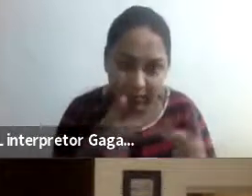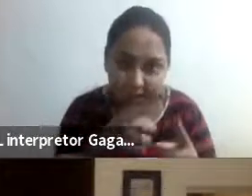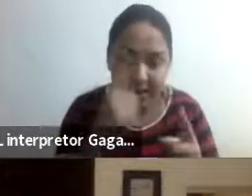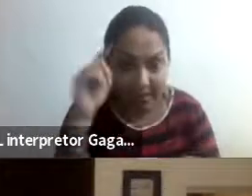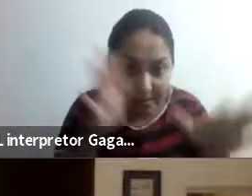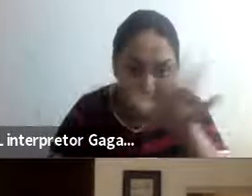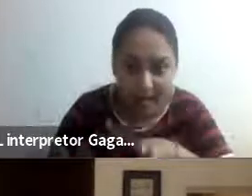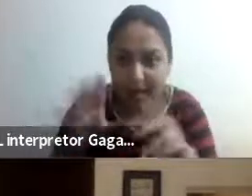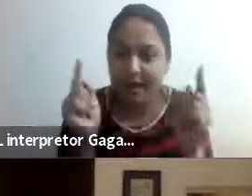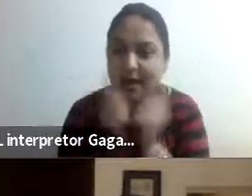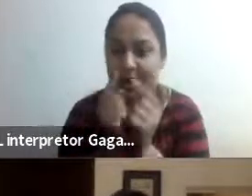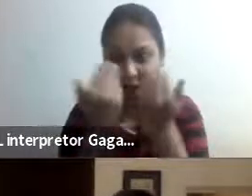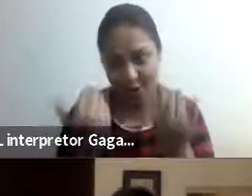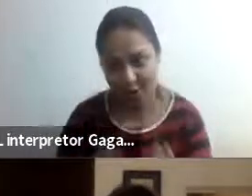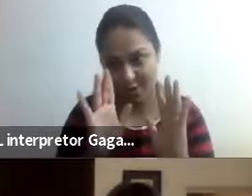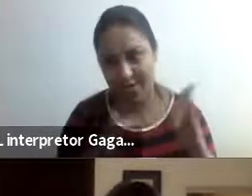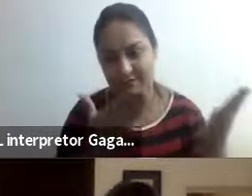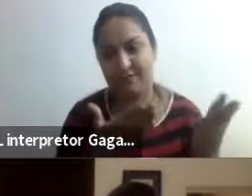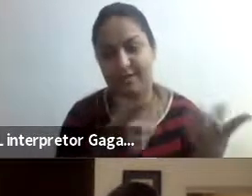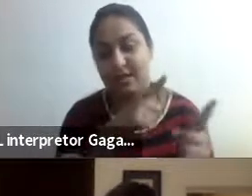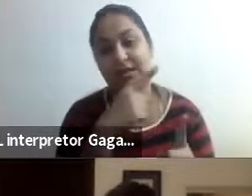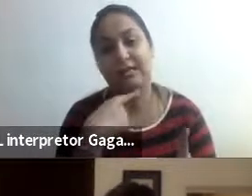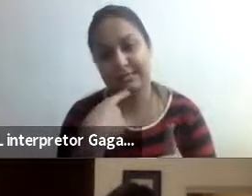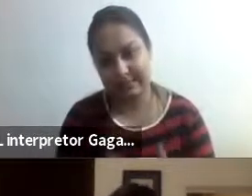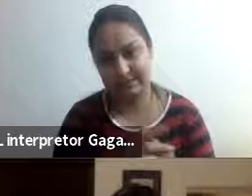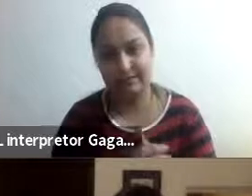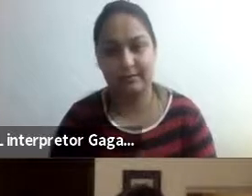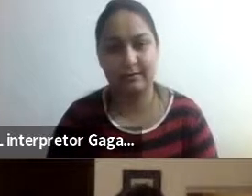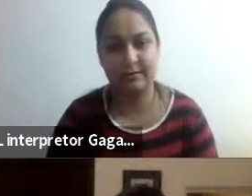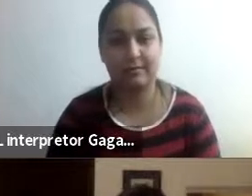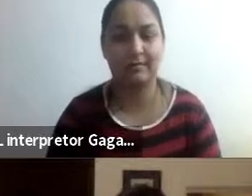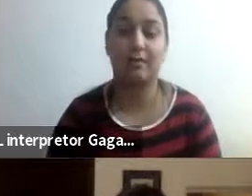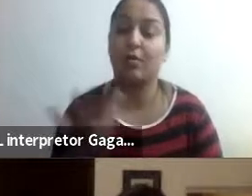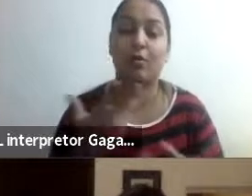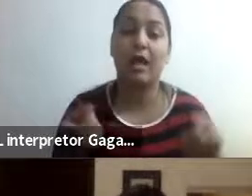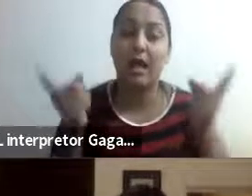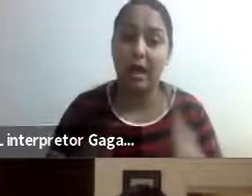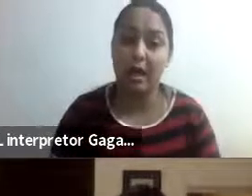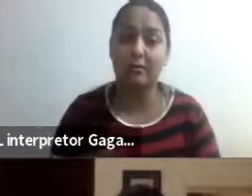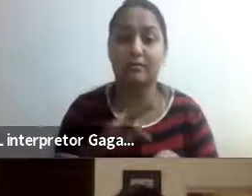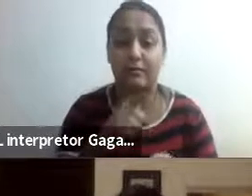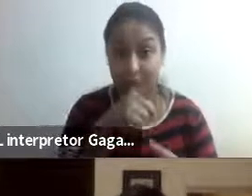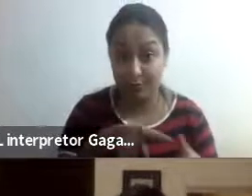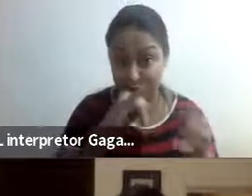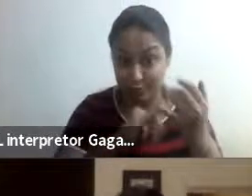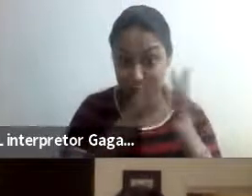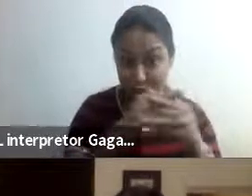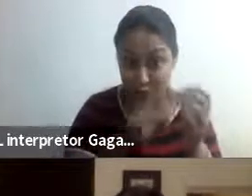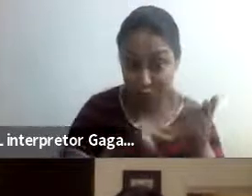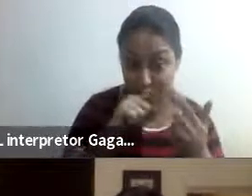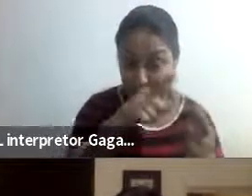planning involved, even today. That's what she says to us. What happened is that eventually, because Swaminathan was